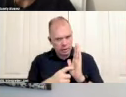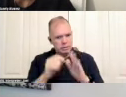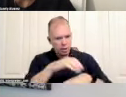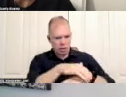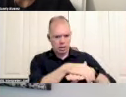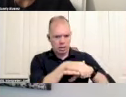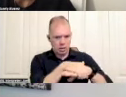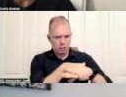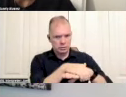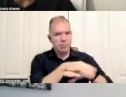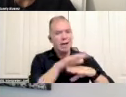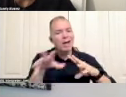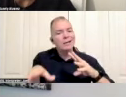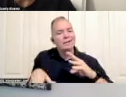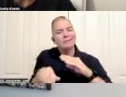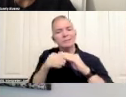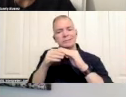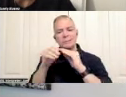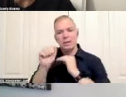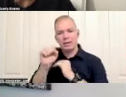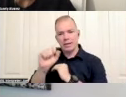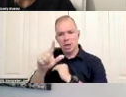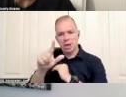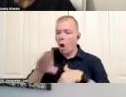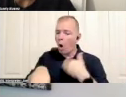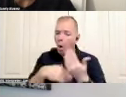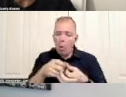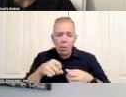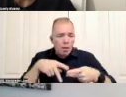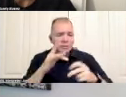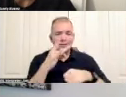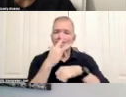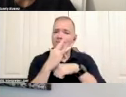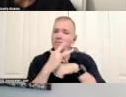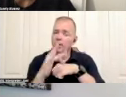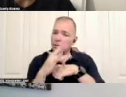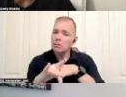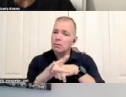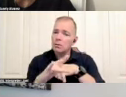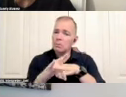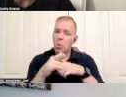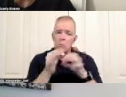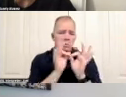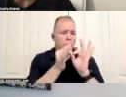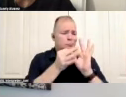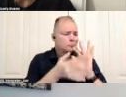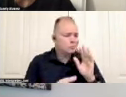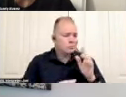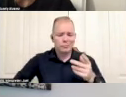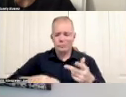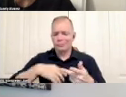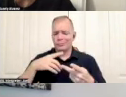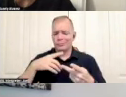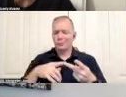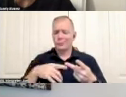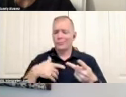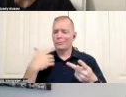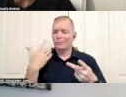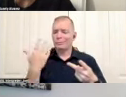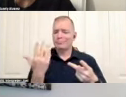to ASL, all the opportunities that are available, being an interpreter or